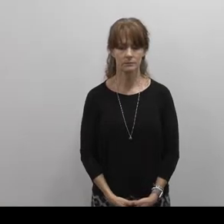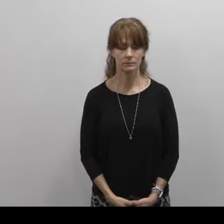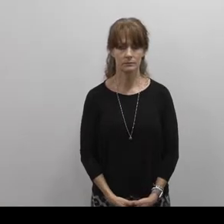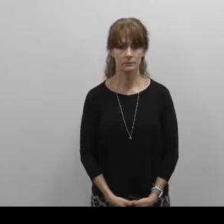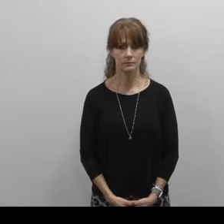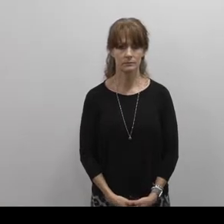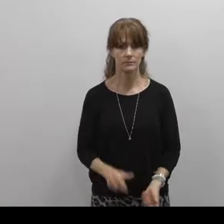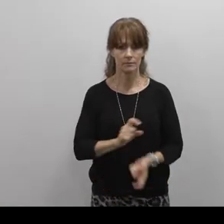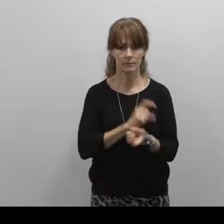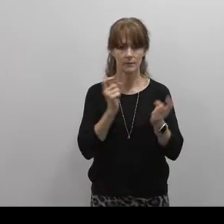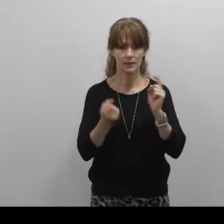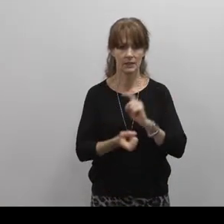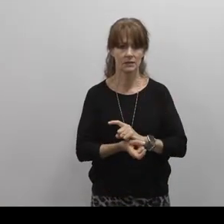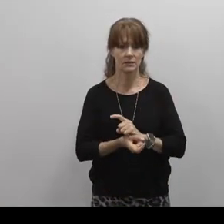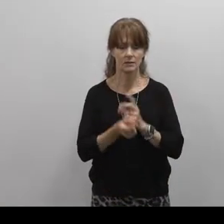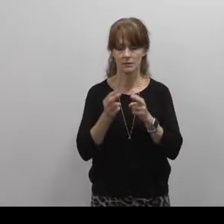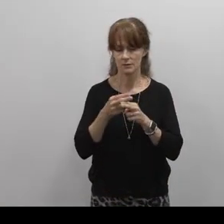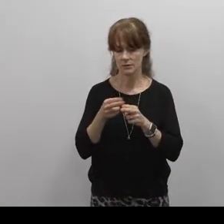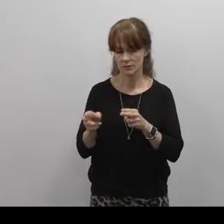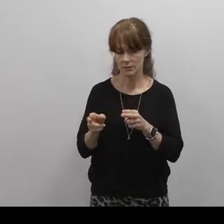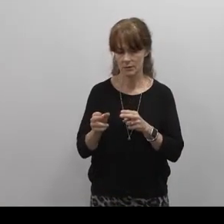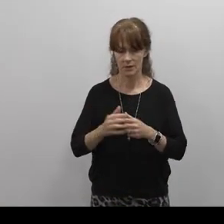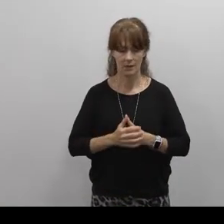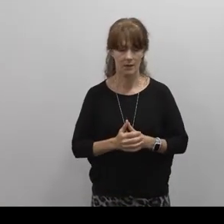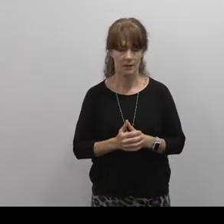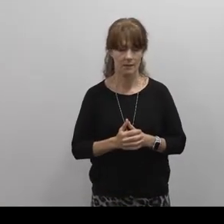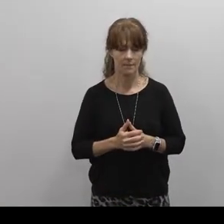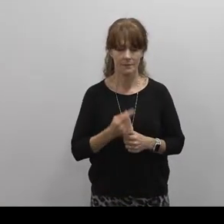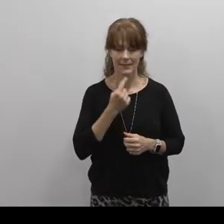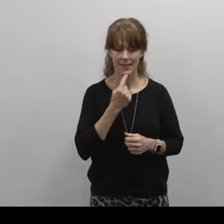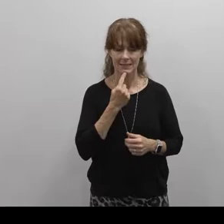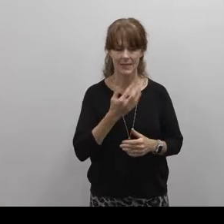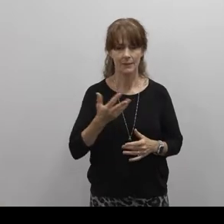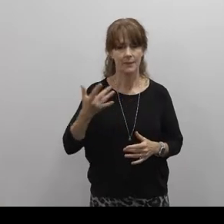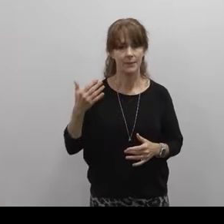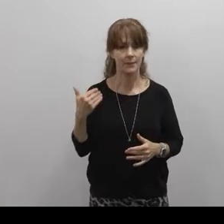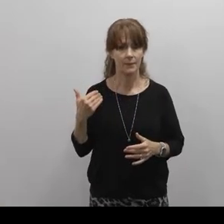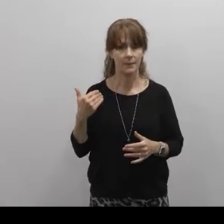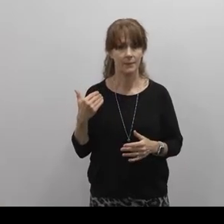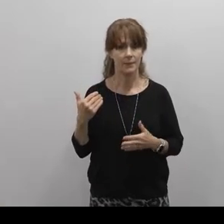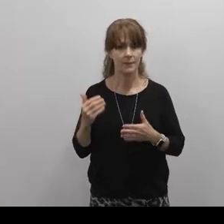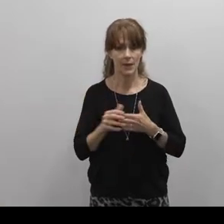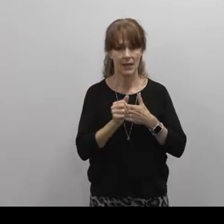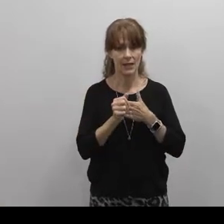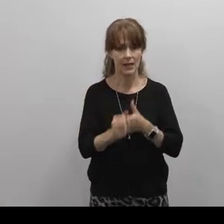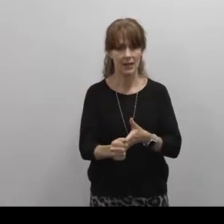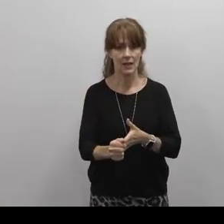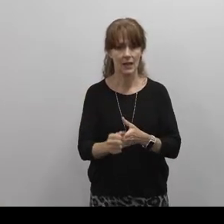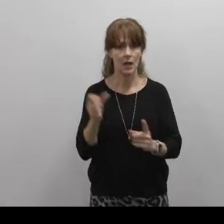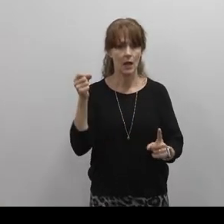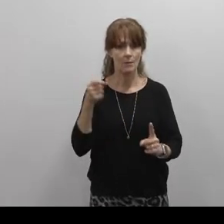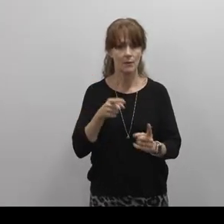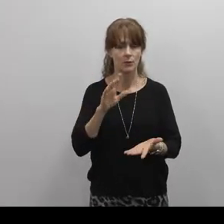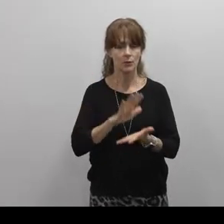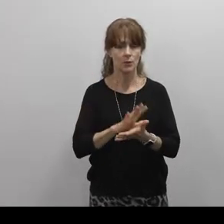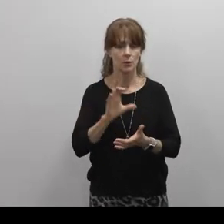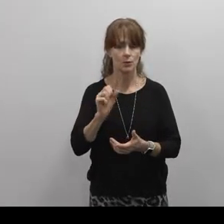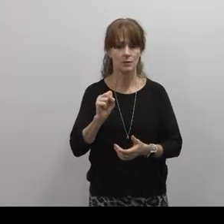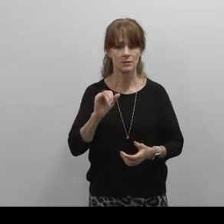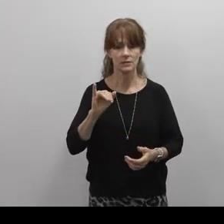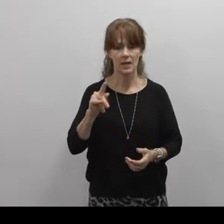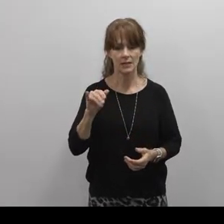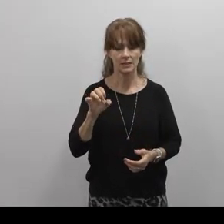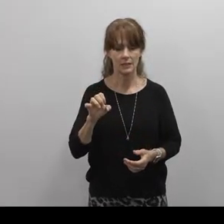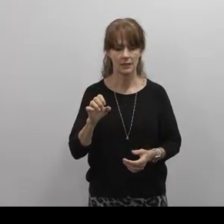Okay, I'm going to switch gears briefly. I mentioned earlier that I want to walk you through just one particular school site, and I'm going to